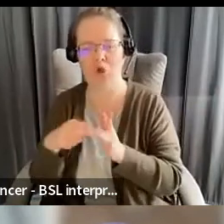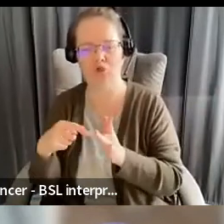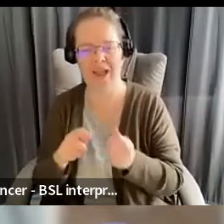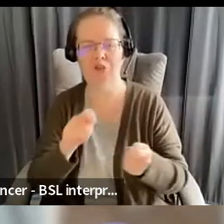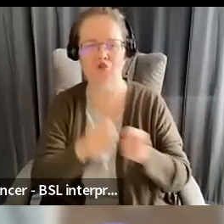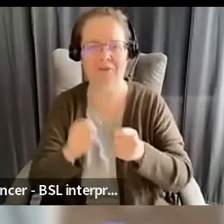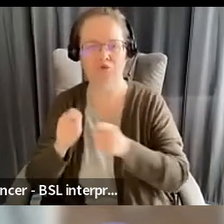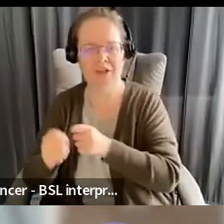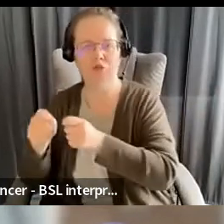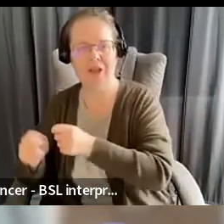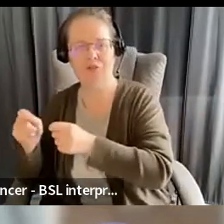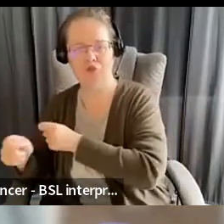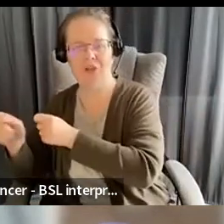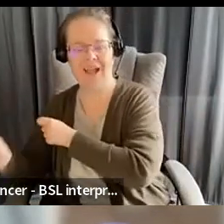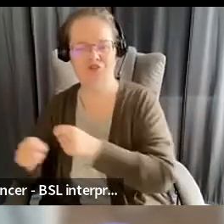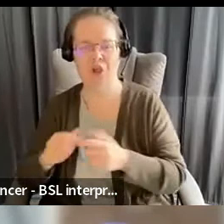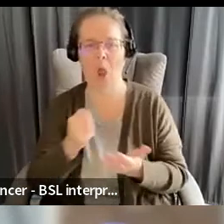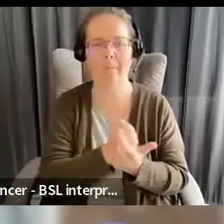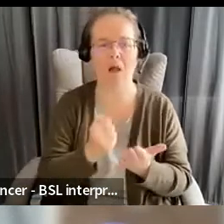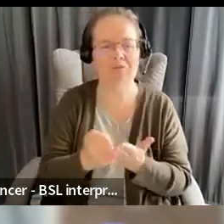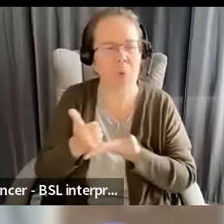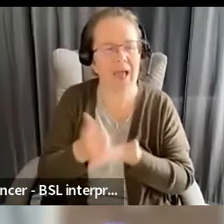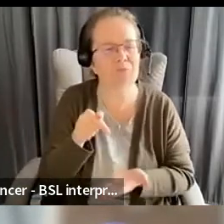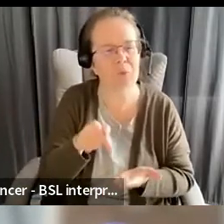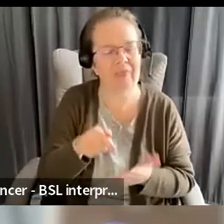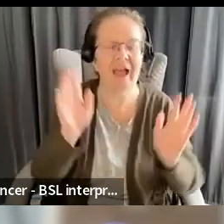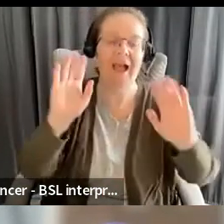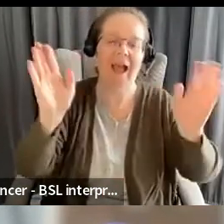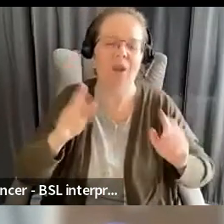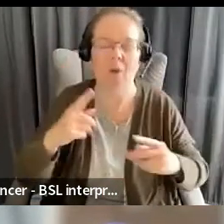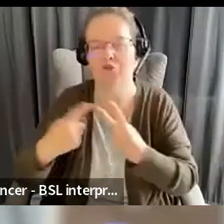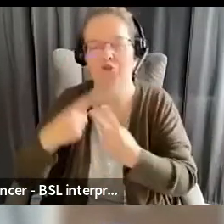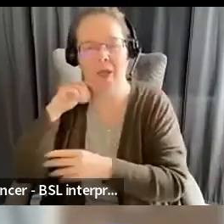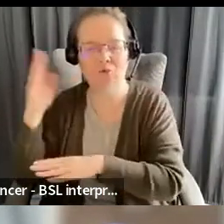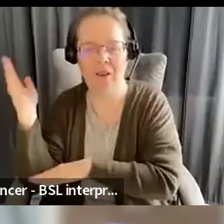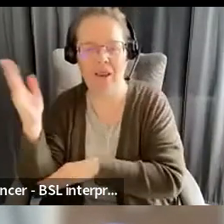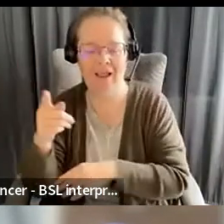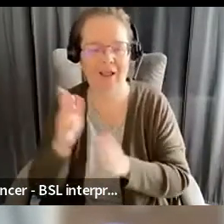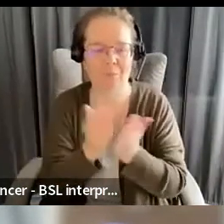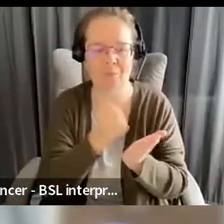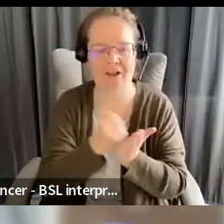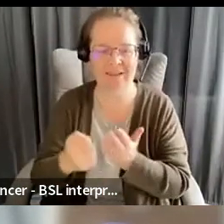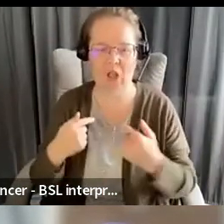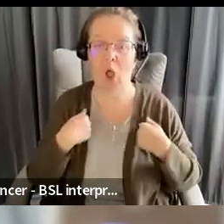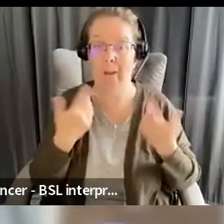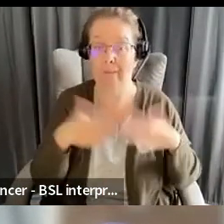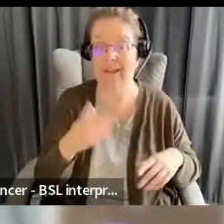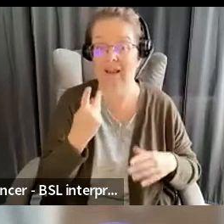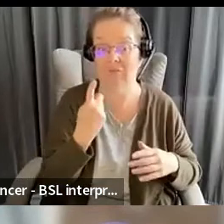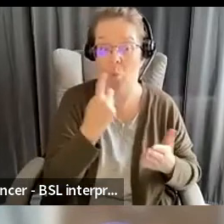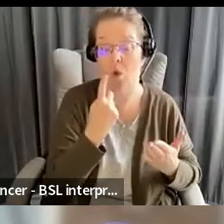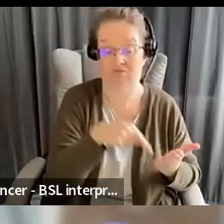And I think the passport helps with that. Anyway, someone else is going to talk about that. But I did one of those passports, and